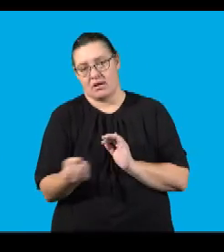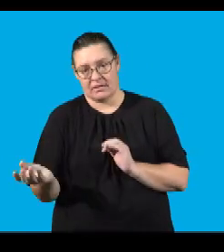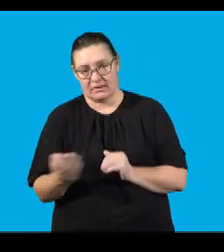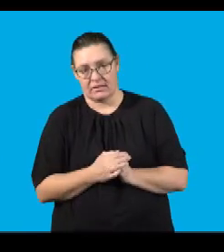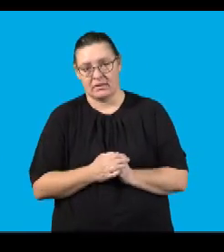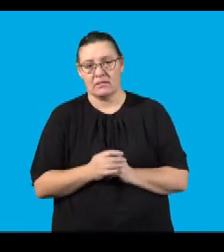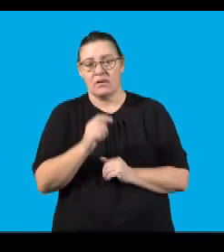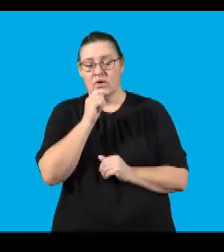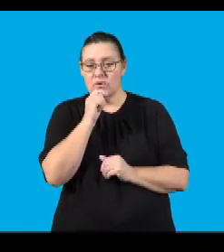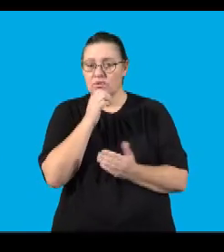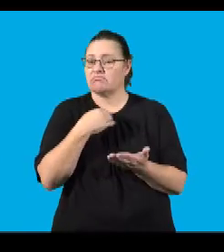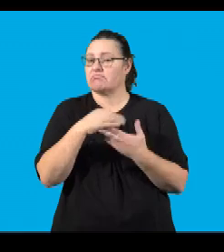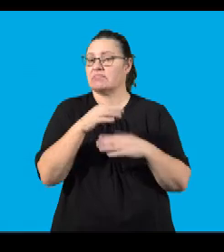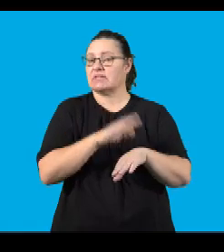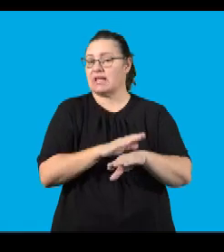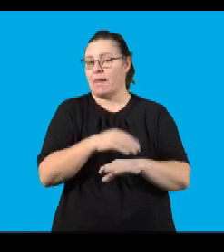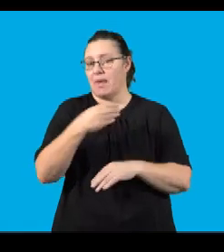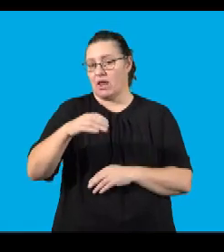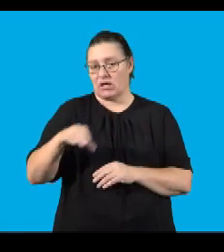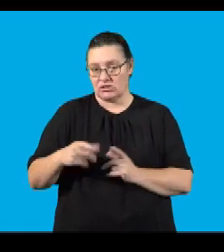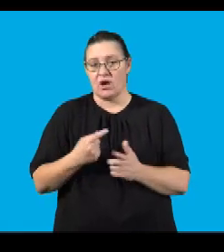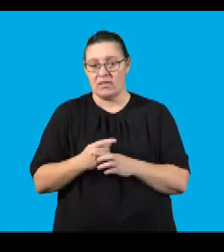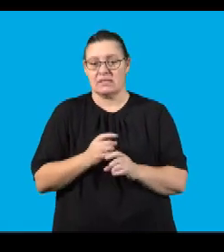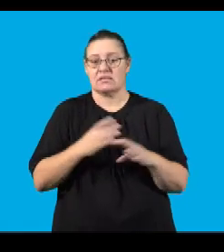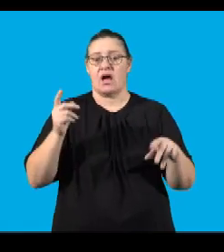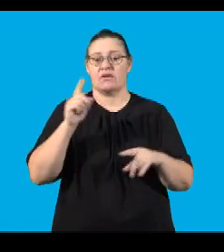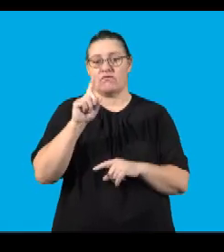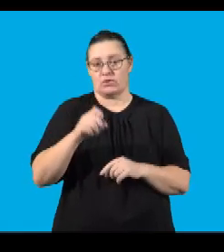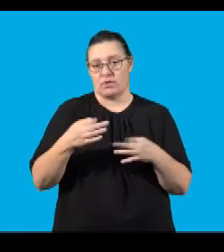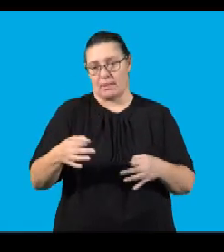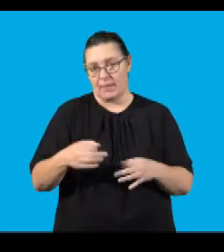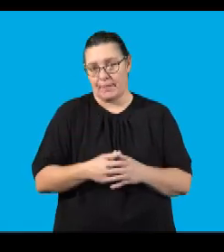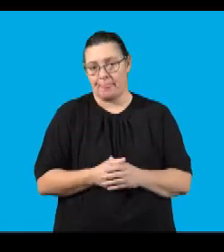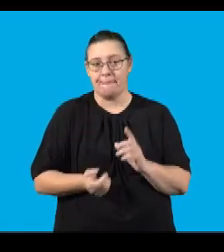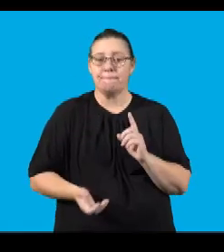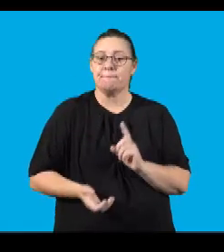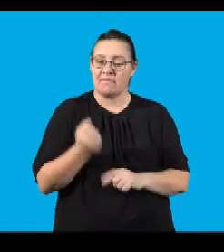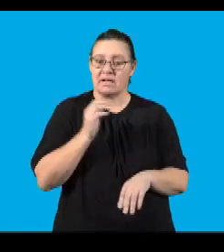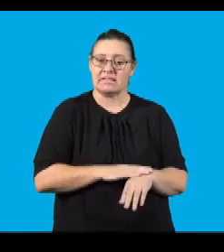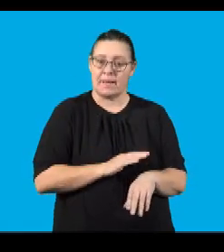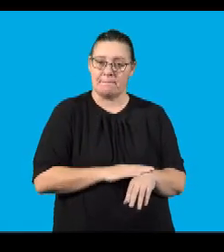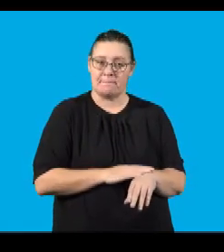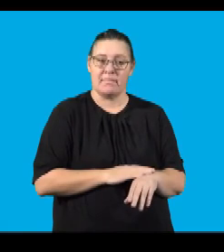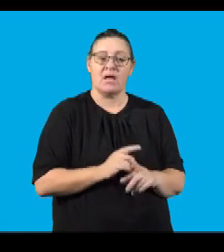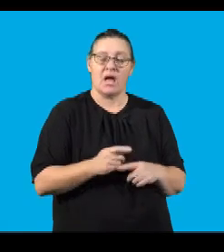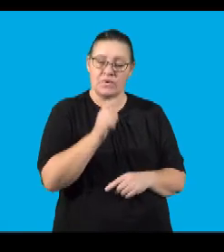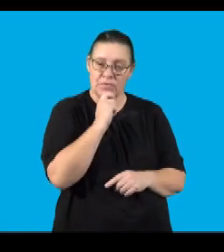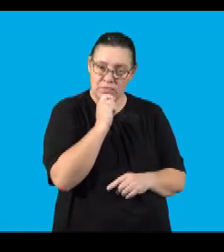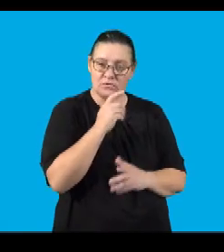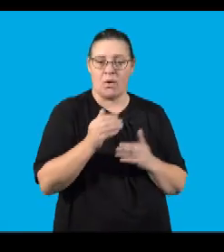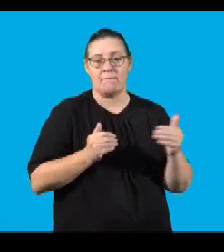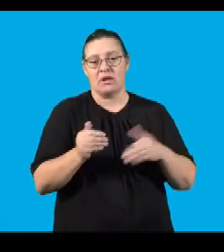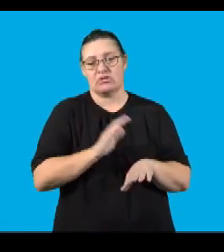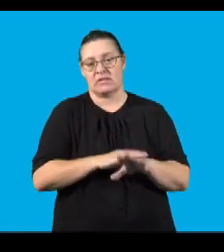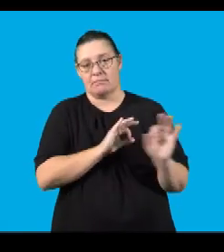marks. Use the suggested time allocation at the beginning of the question paper. You'll find the times. Use